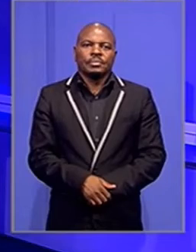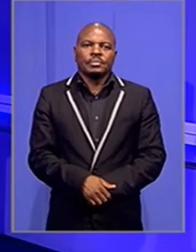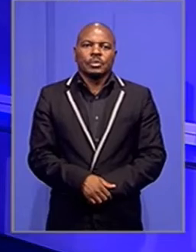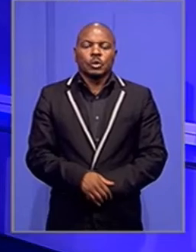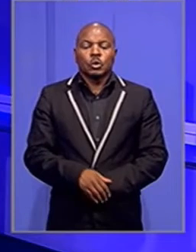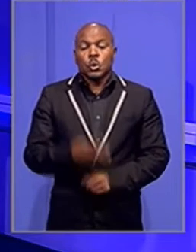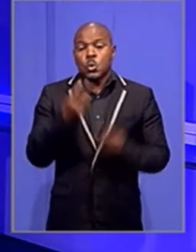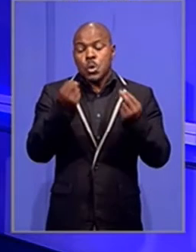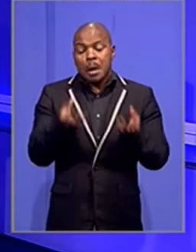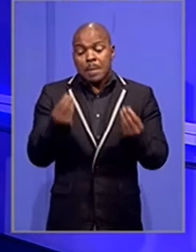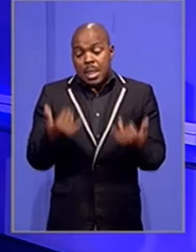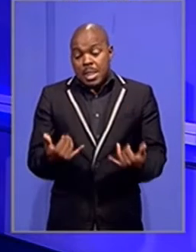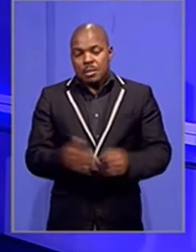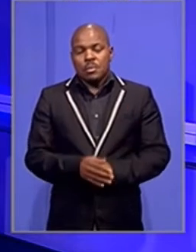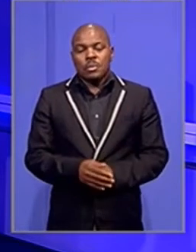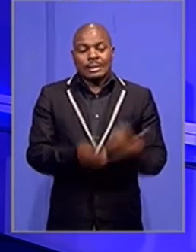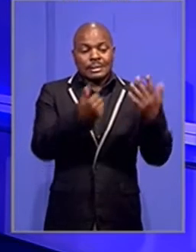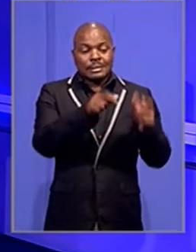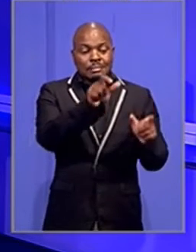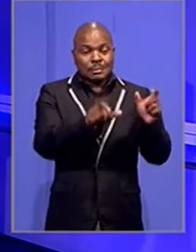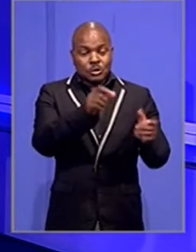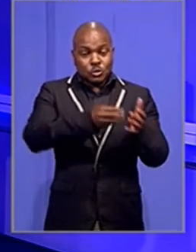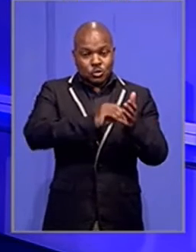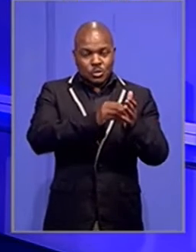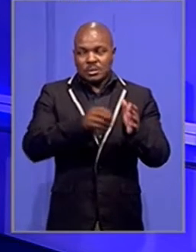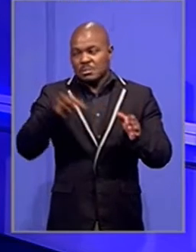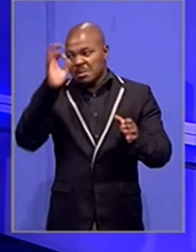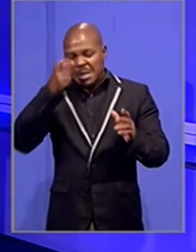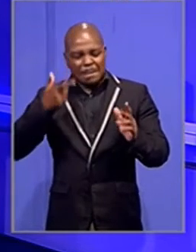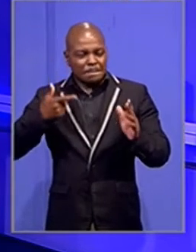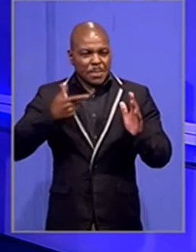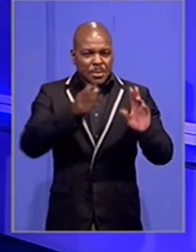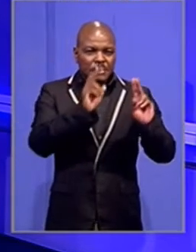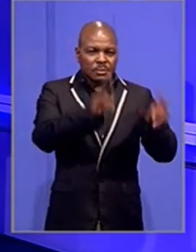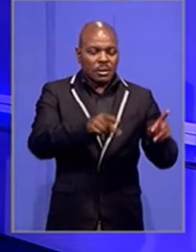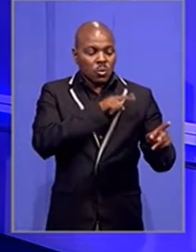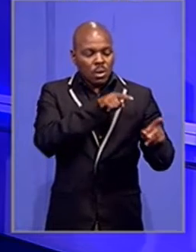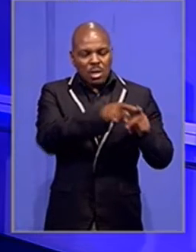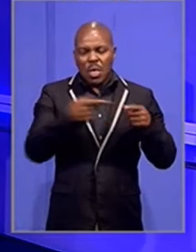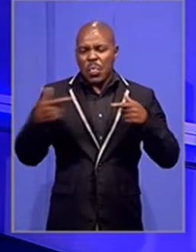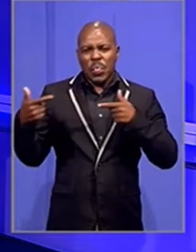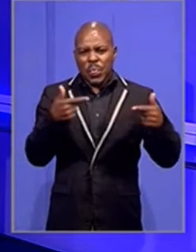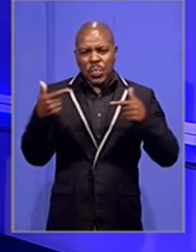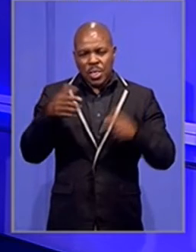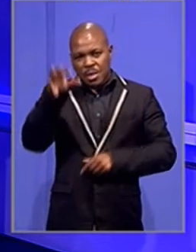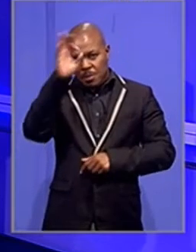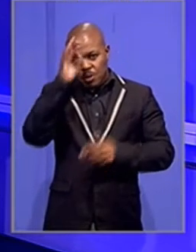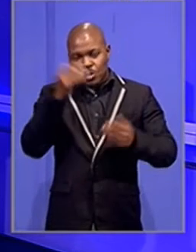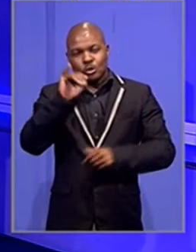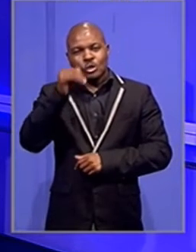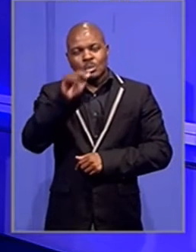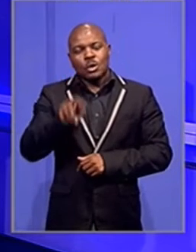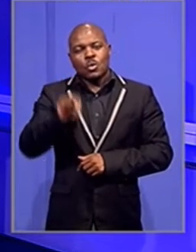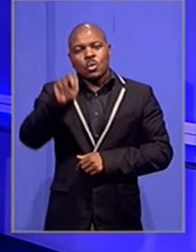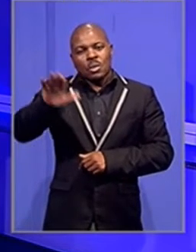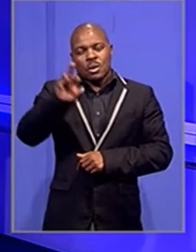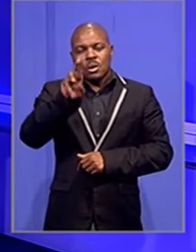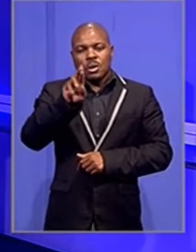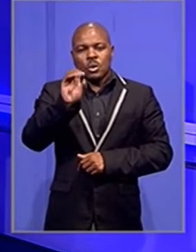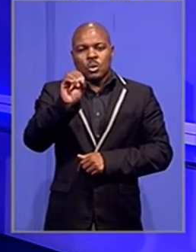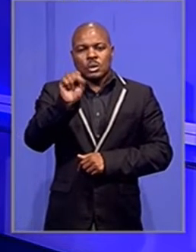tseo di tsatswa ho di fumana ba bilelwa ba tseletseng ba thuntse lo hlokala nakong eo ba thunyana le mapolesa Rosettenville ka lebua la Johannesburg ke tsalo